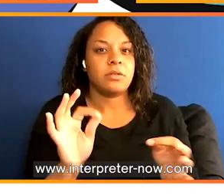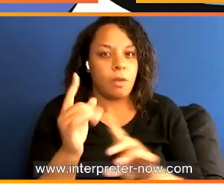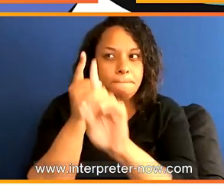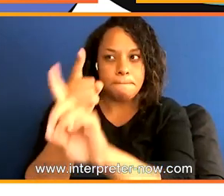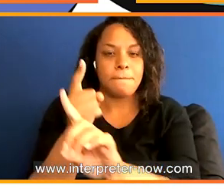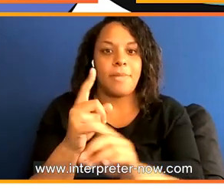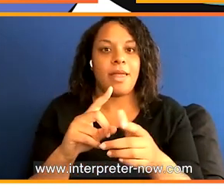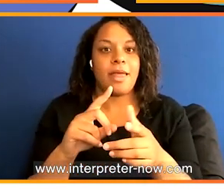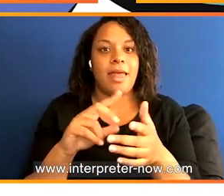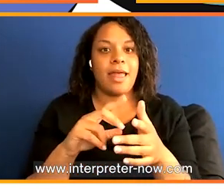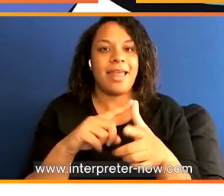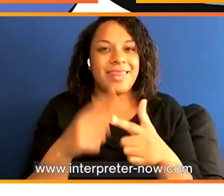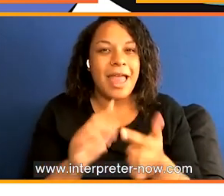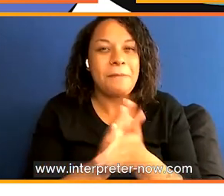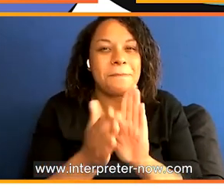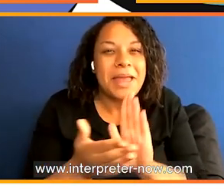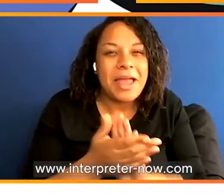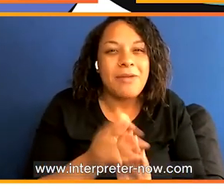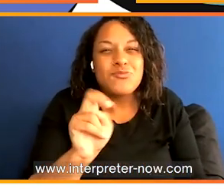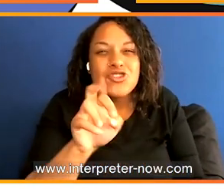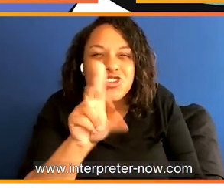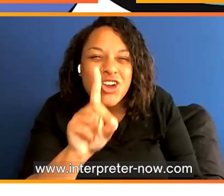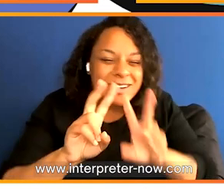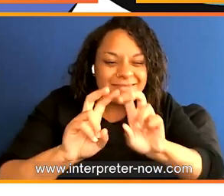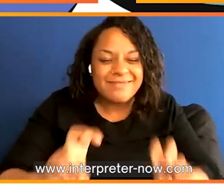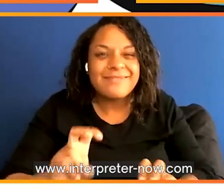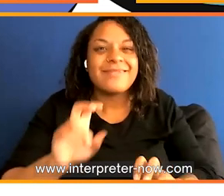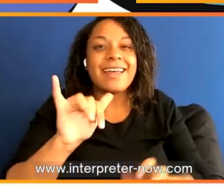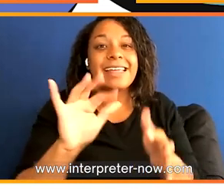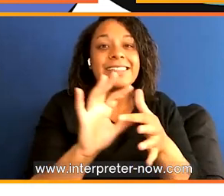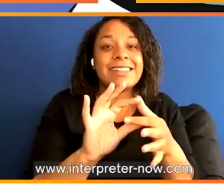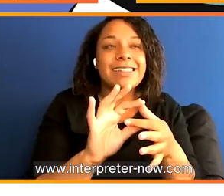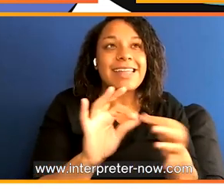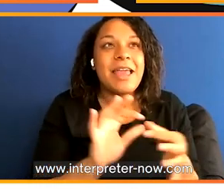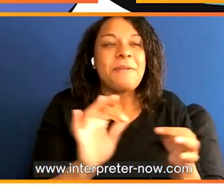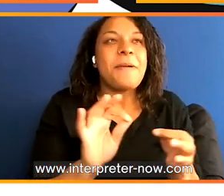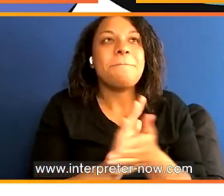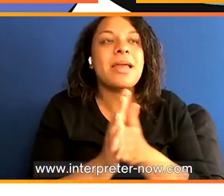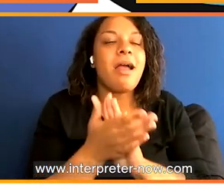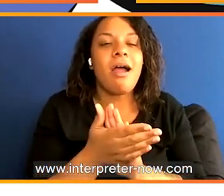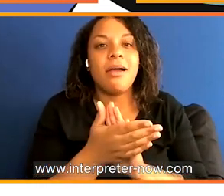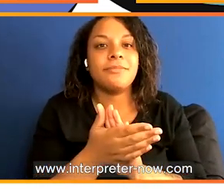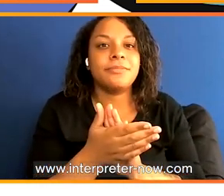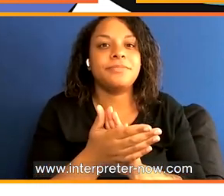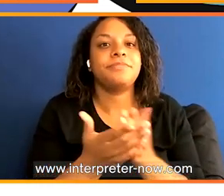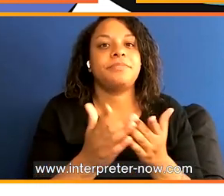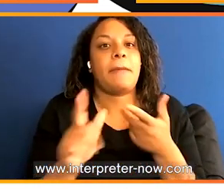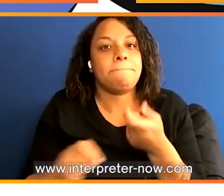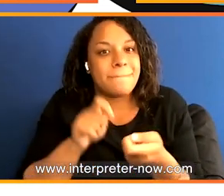those statements. And then from there, to get really nerdy about it, like those statements could then turn